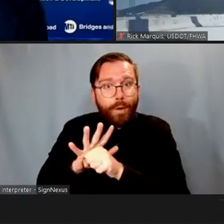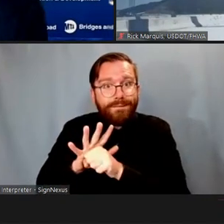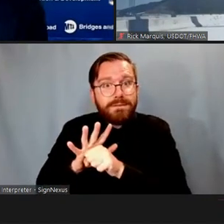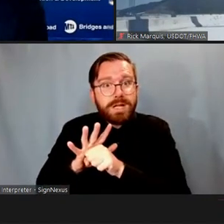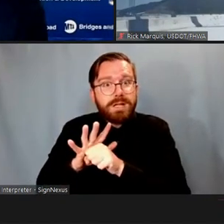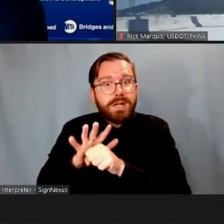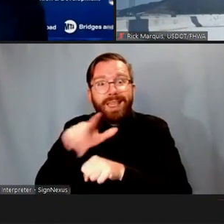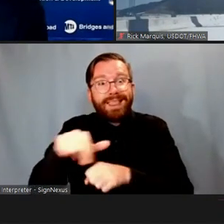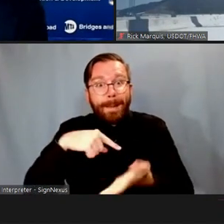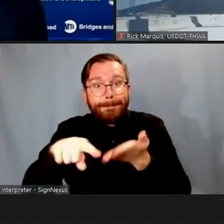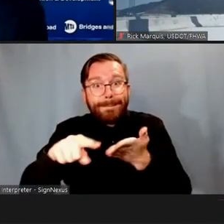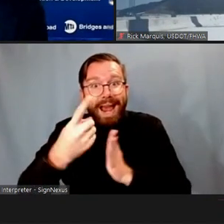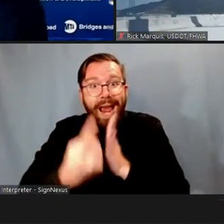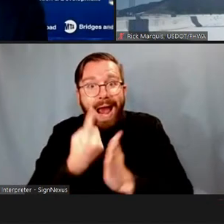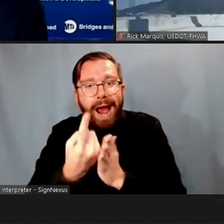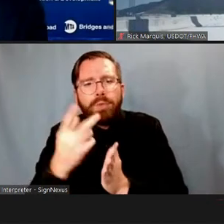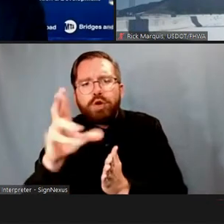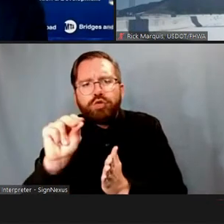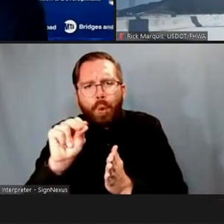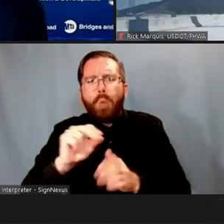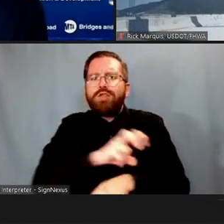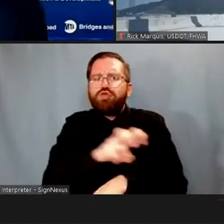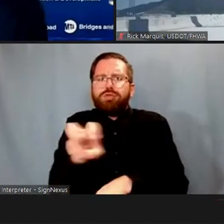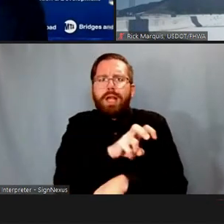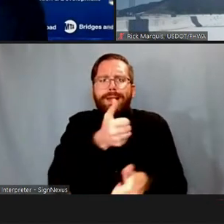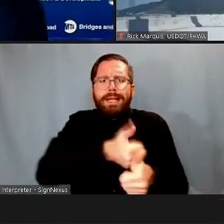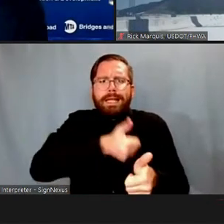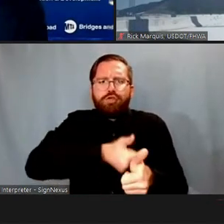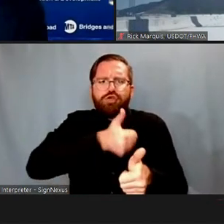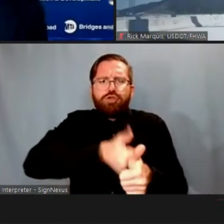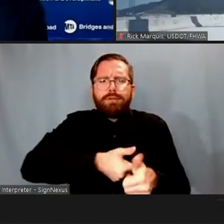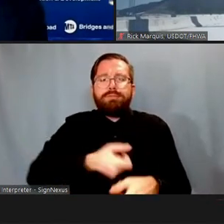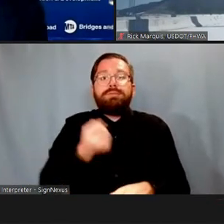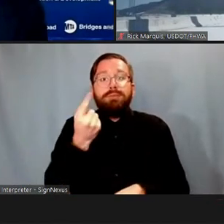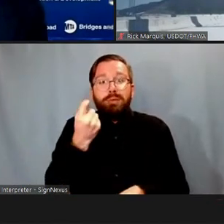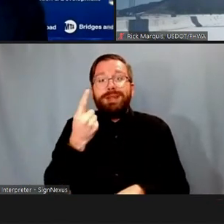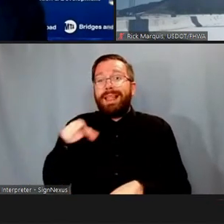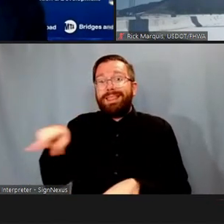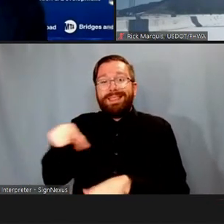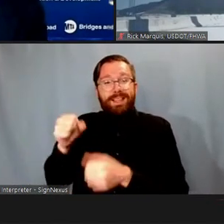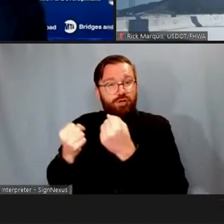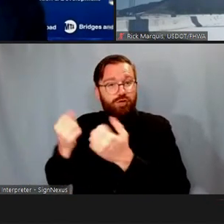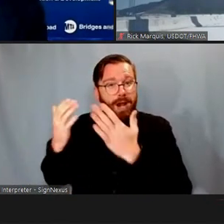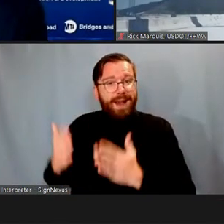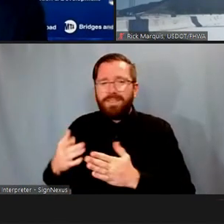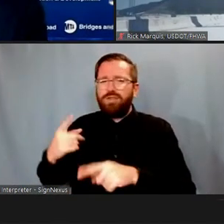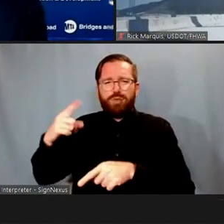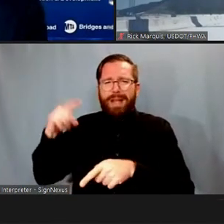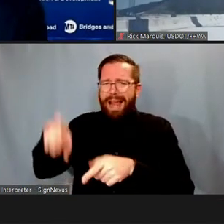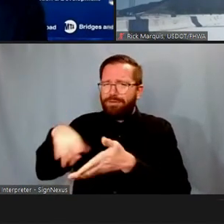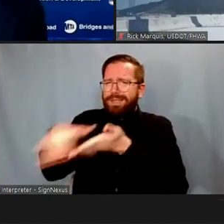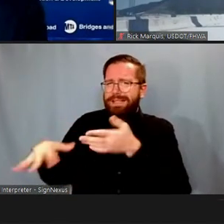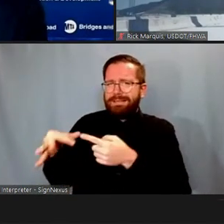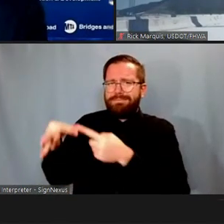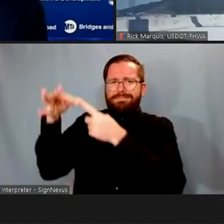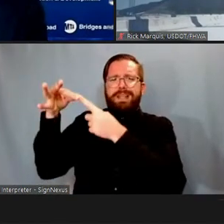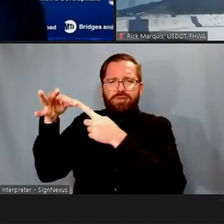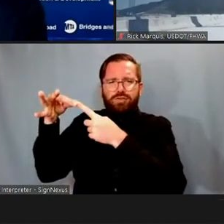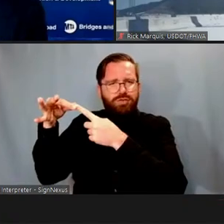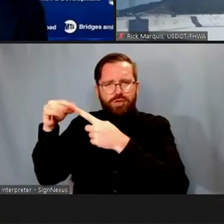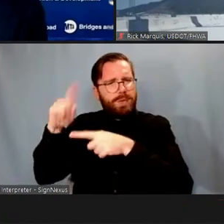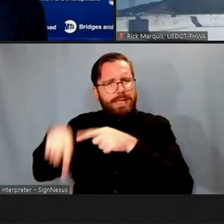must go back to the drawing board drivers need to be exempted you cannot put this on their backs they